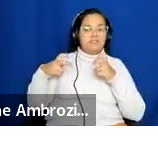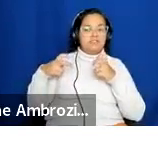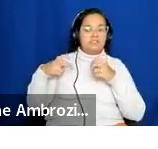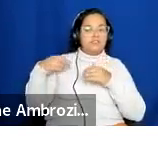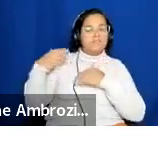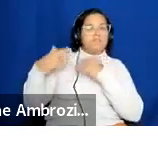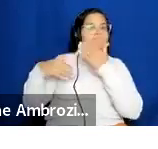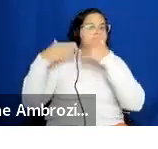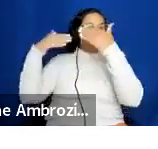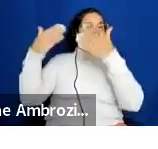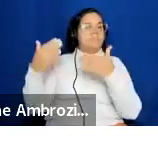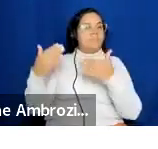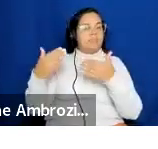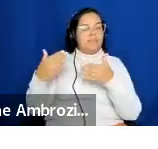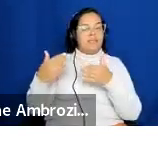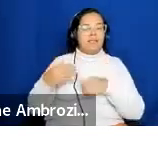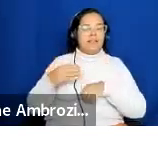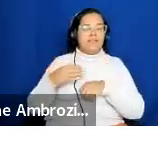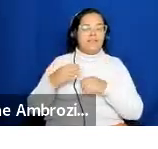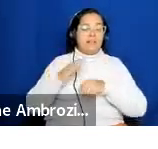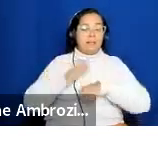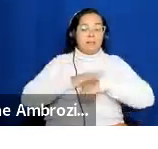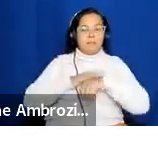of society of the